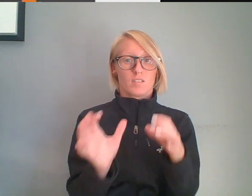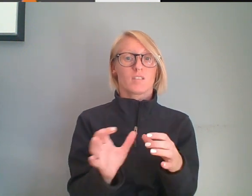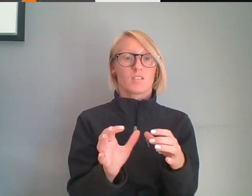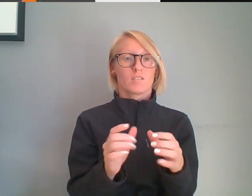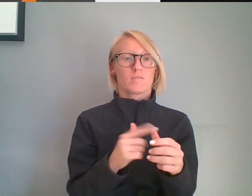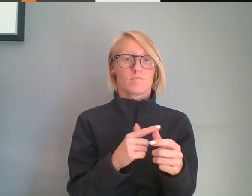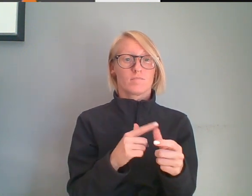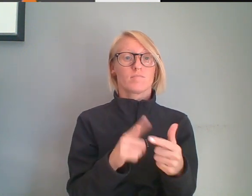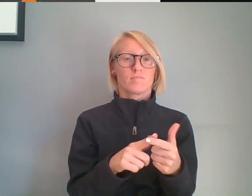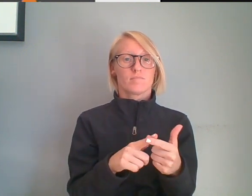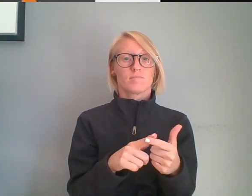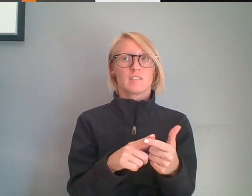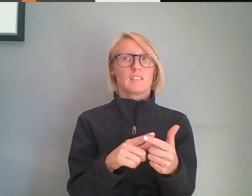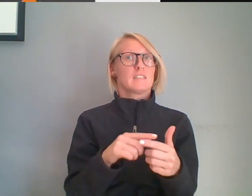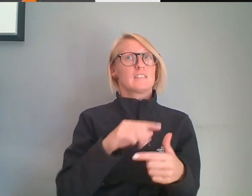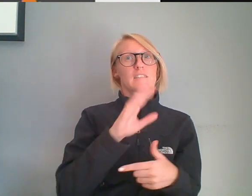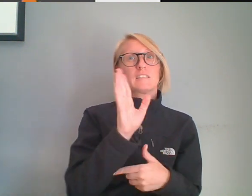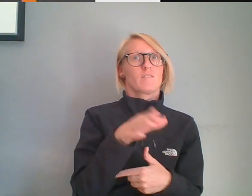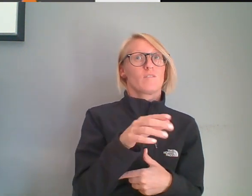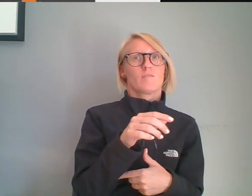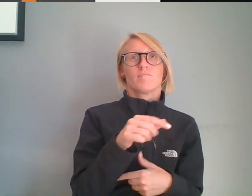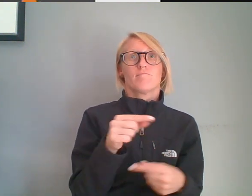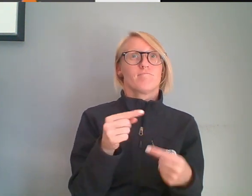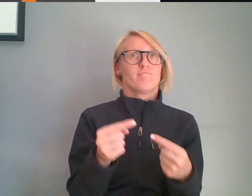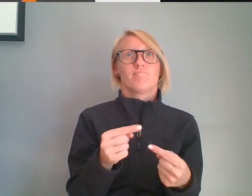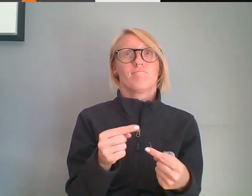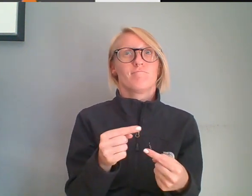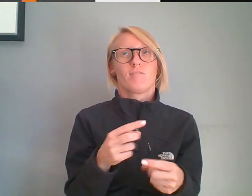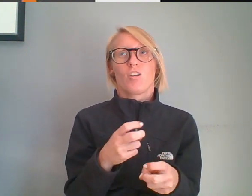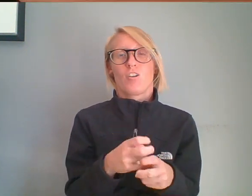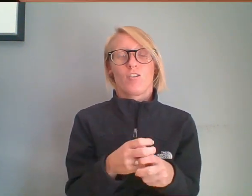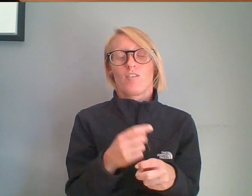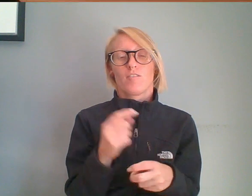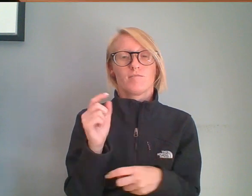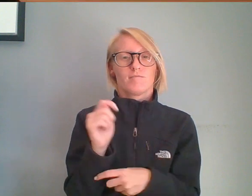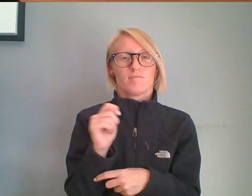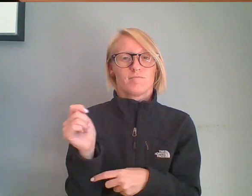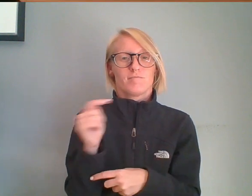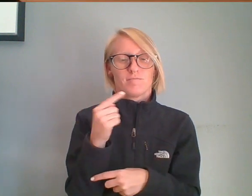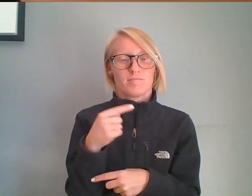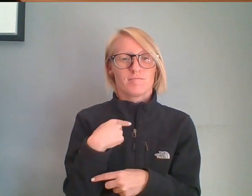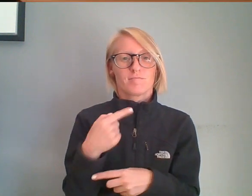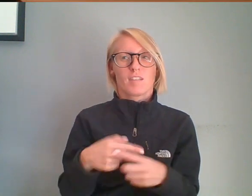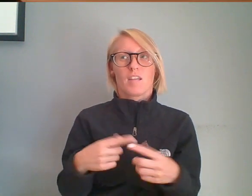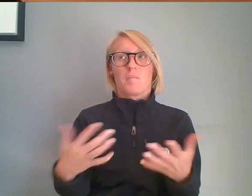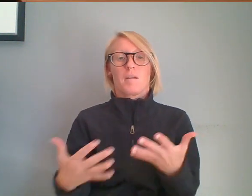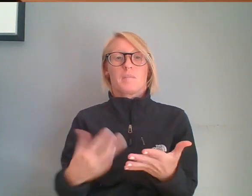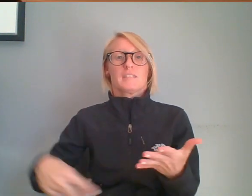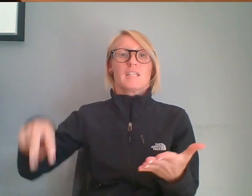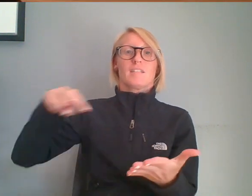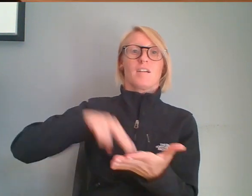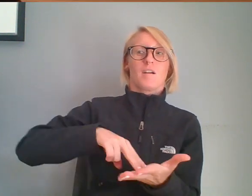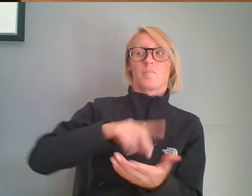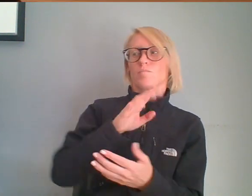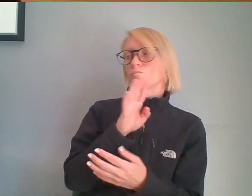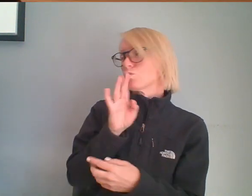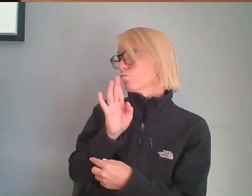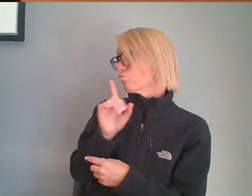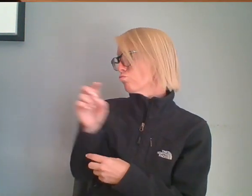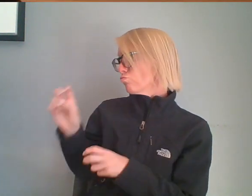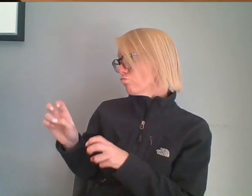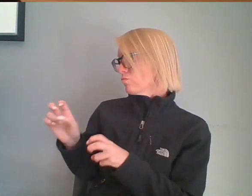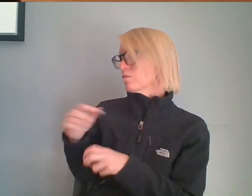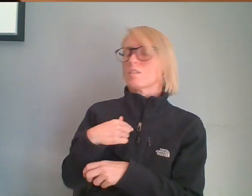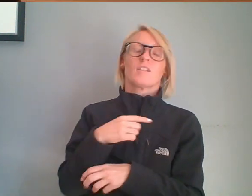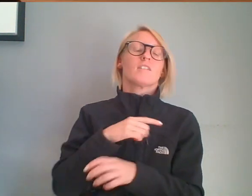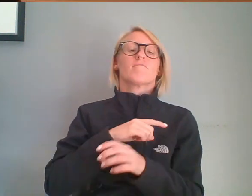None of them are more painful than saying the tongue twister out loud. They may require you to stand up, they might require you to talk to the person next to you, but none of them